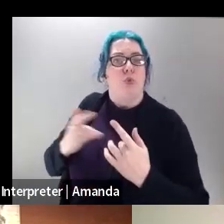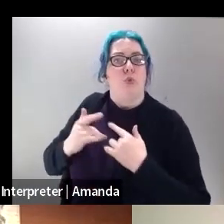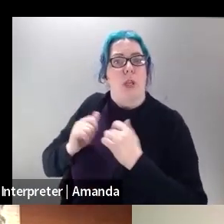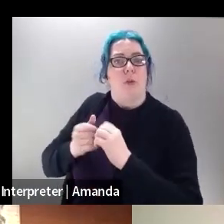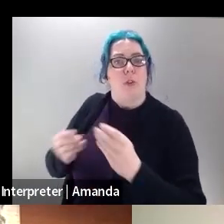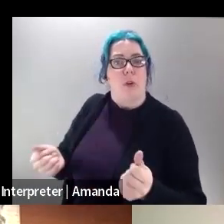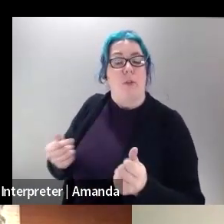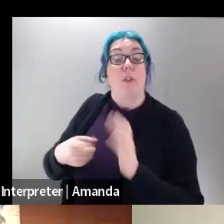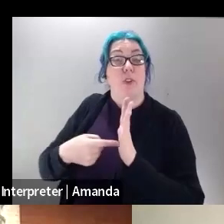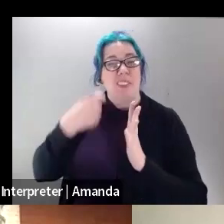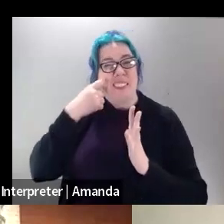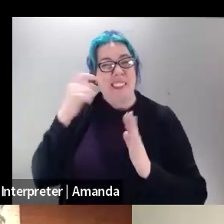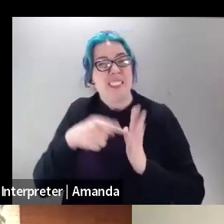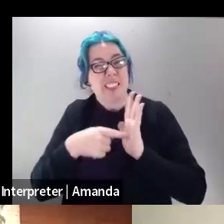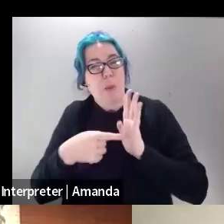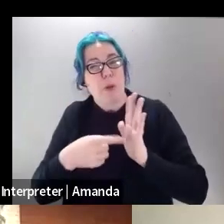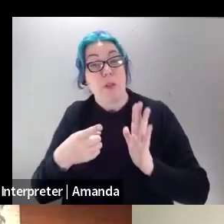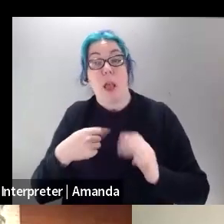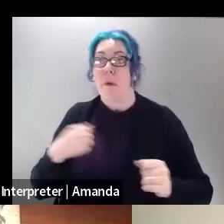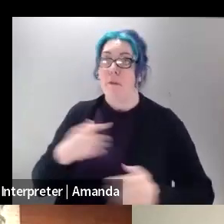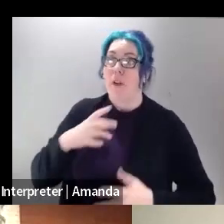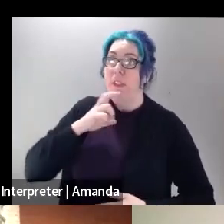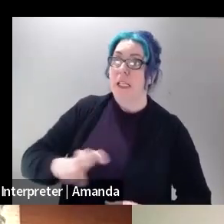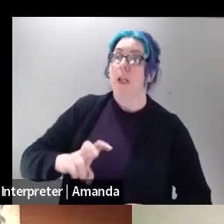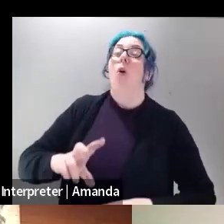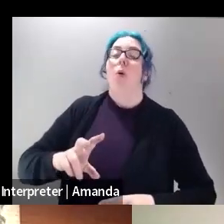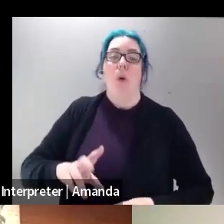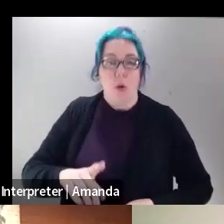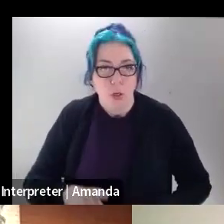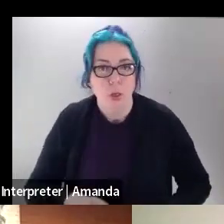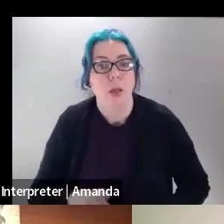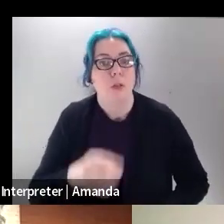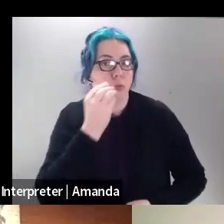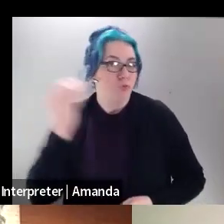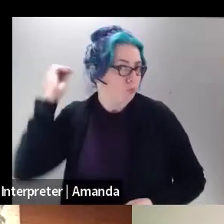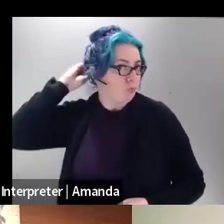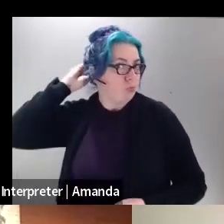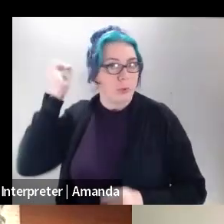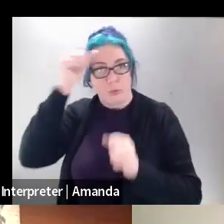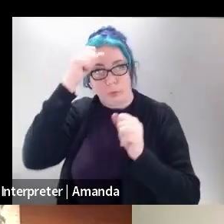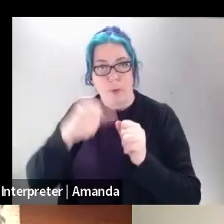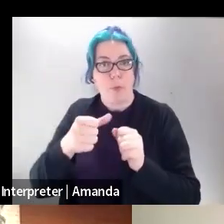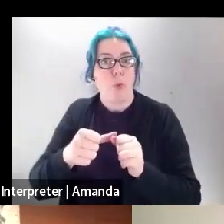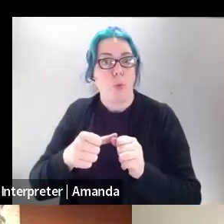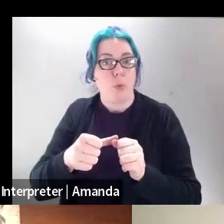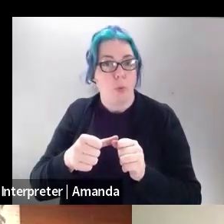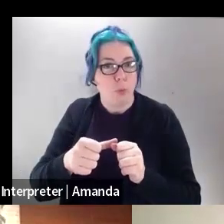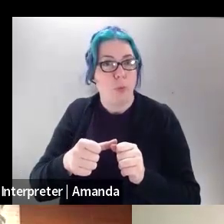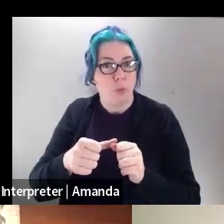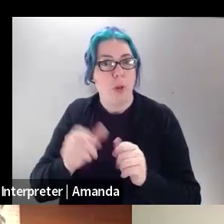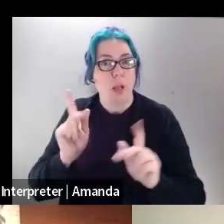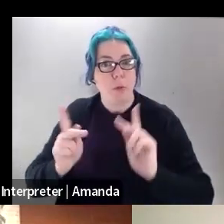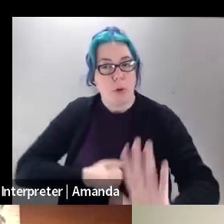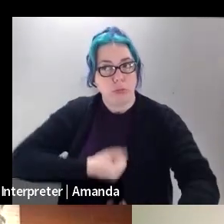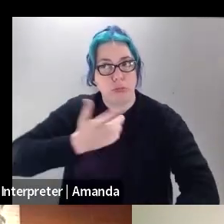It's good to keep those as examples of what could be in a room agreement in our mind. Because I think sometimes we think